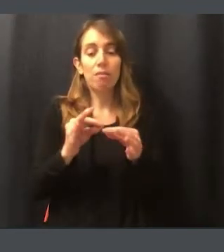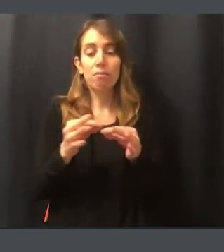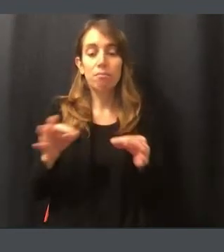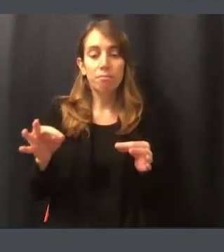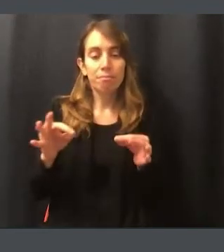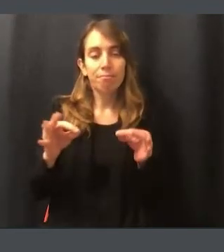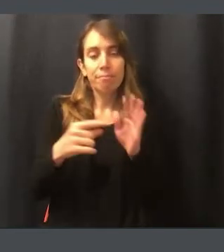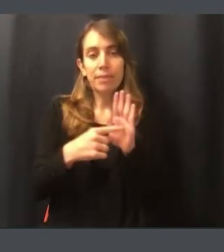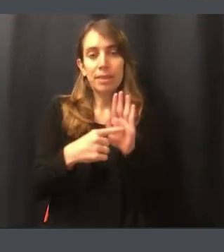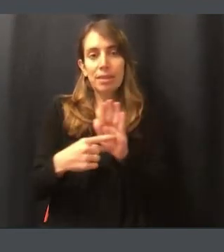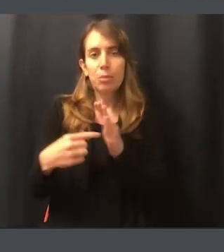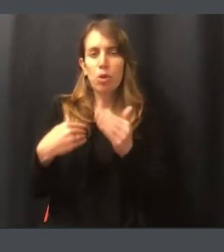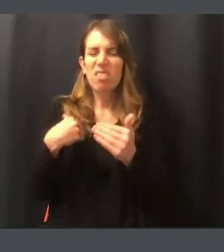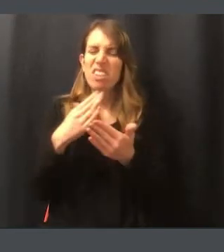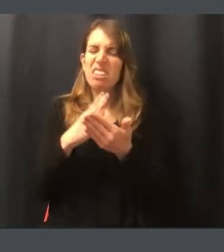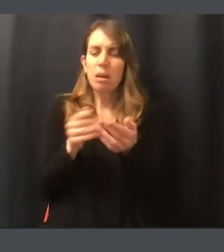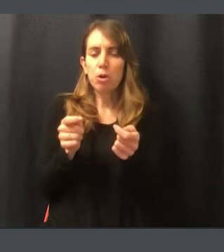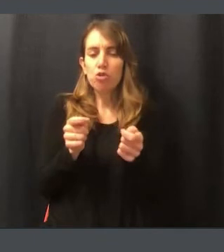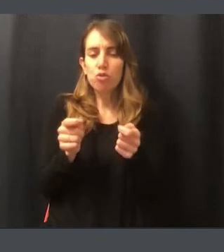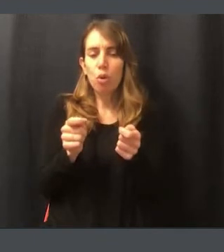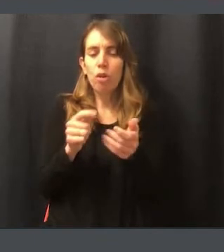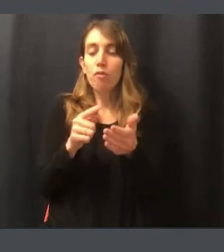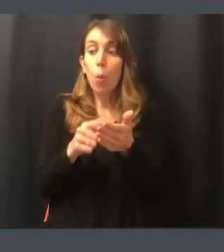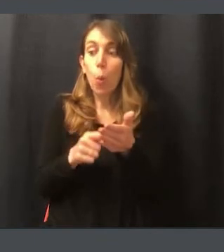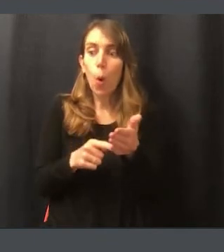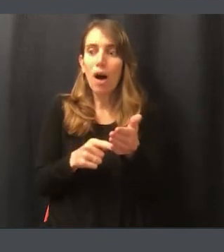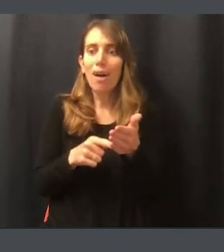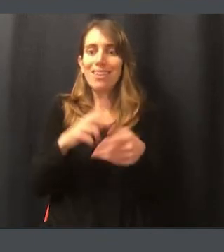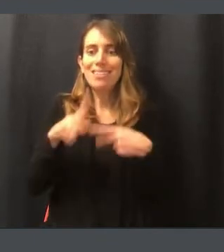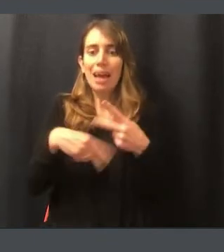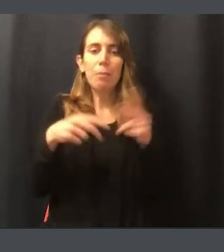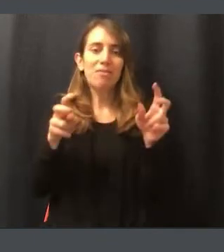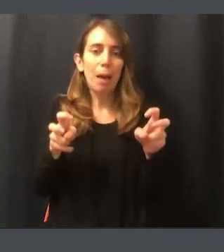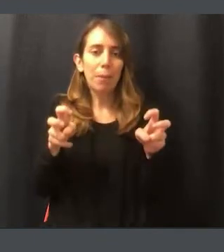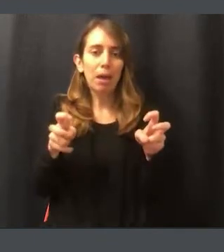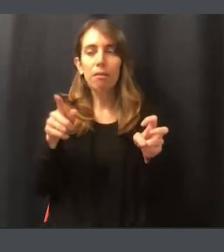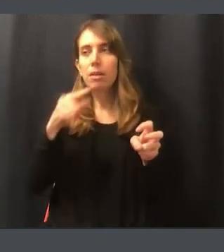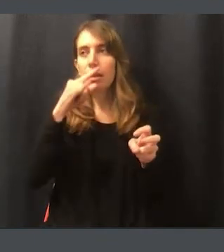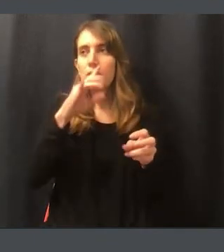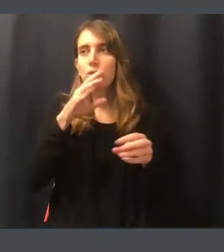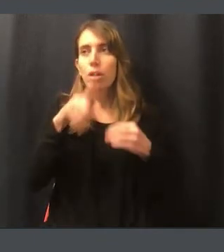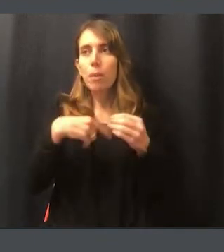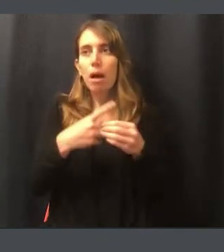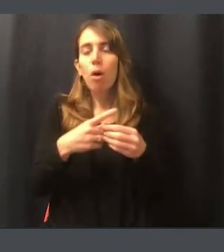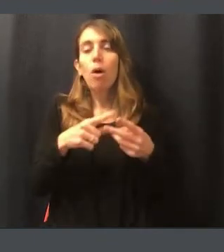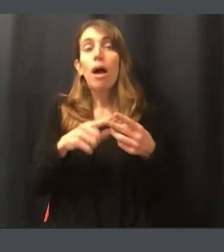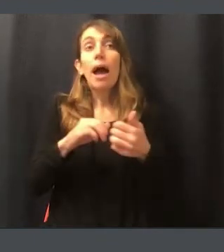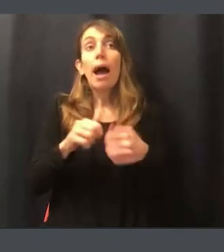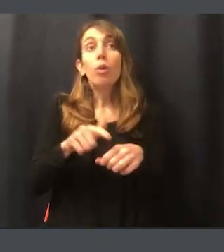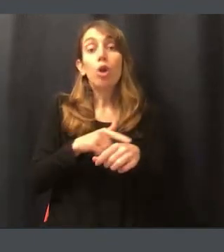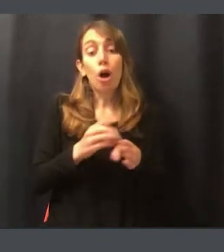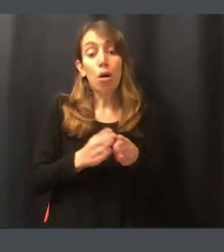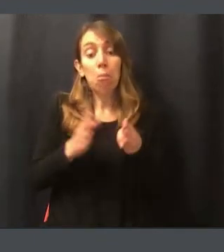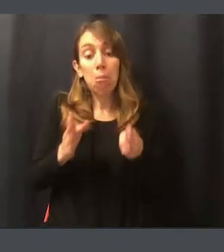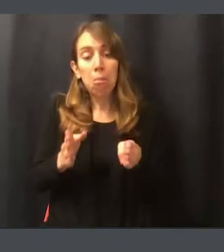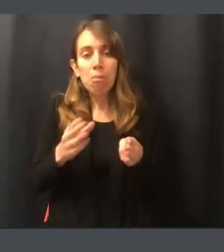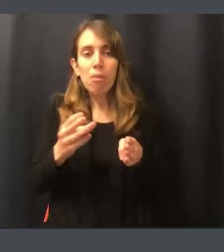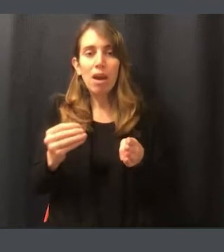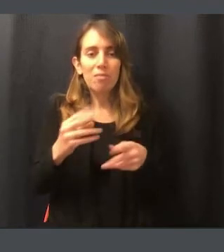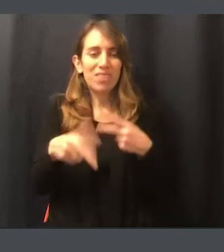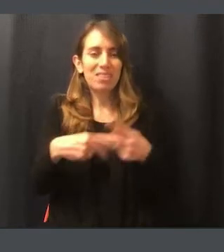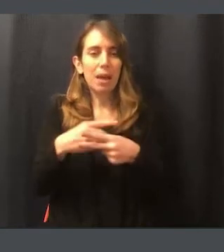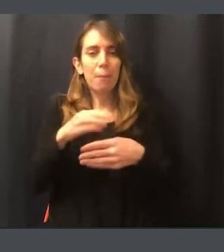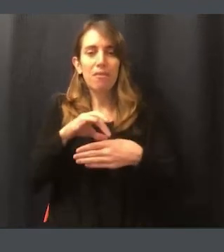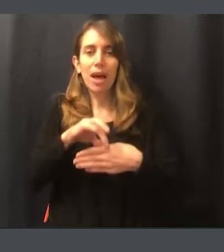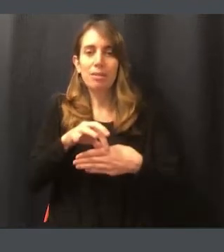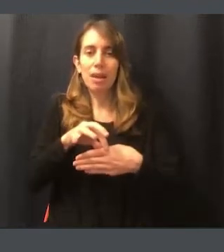over what the kid's talking about, probably how long the kid's going to talk, and the content that the kid's providing for, right? It tends